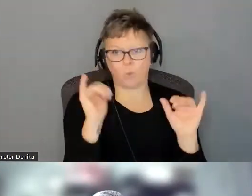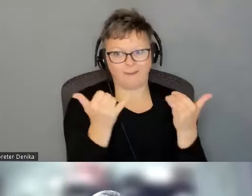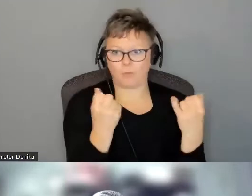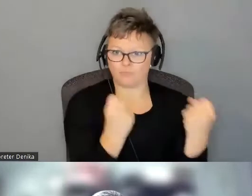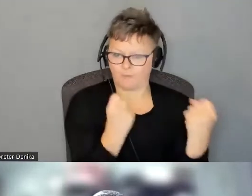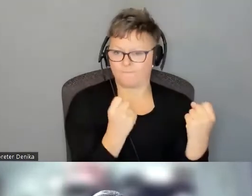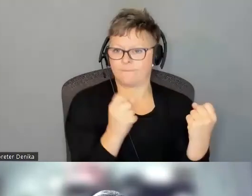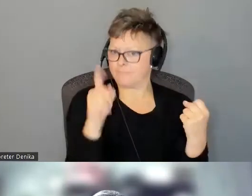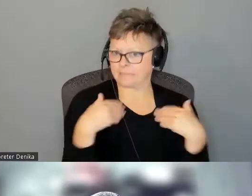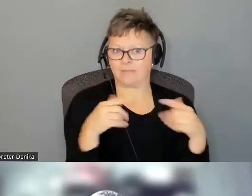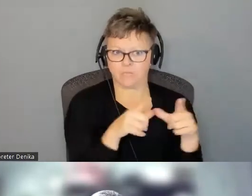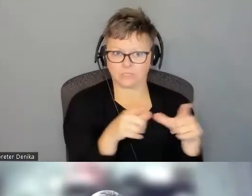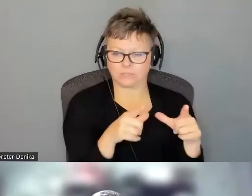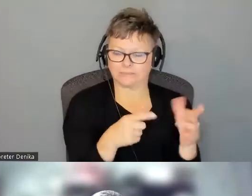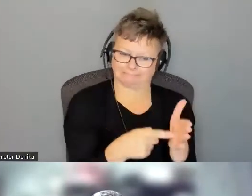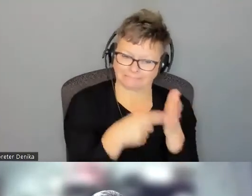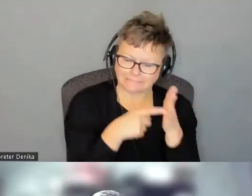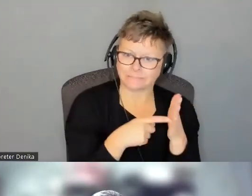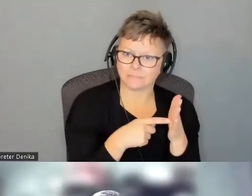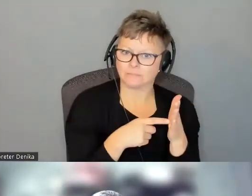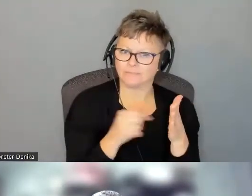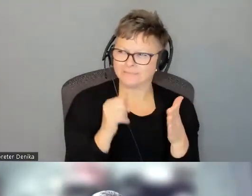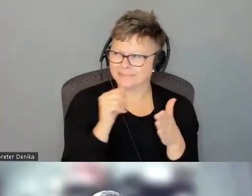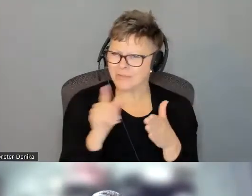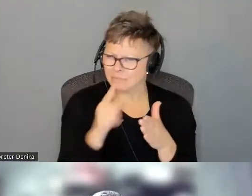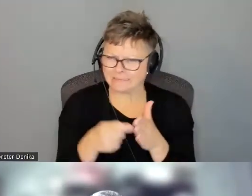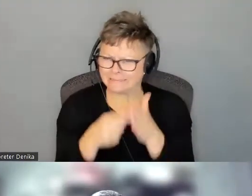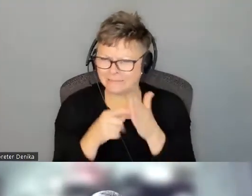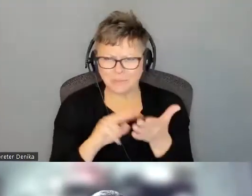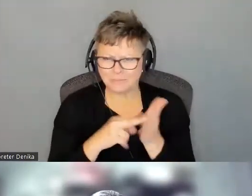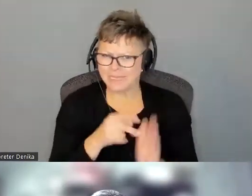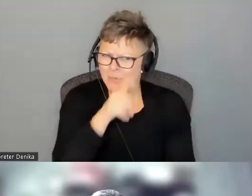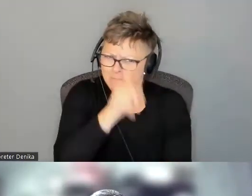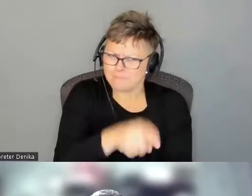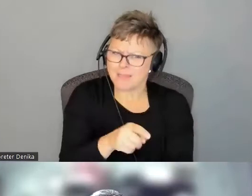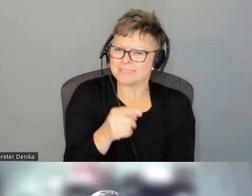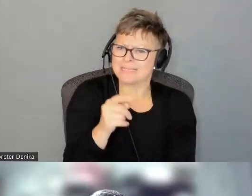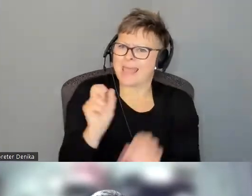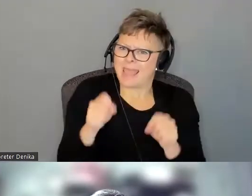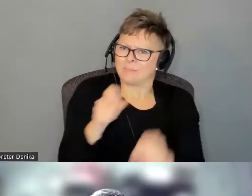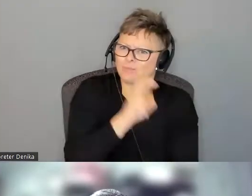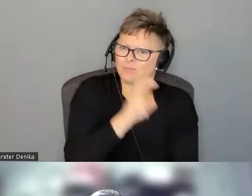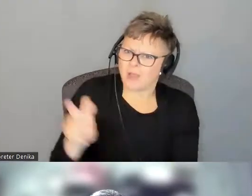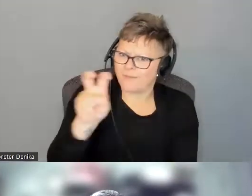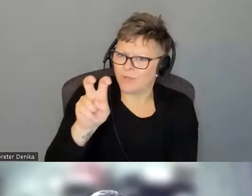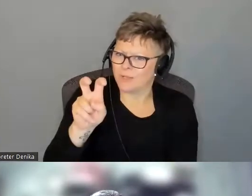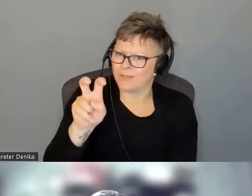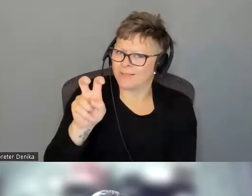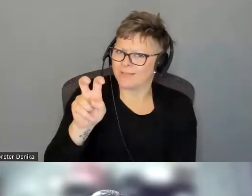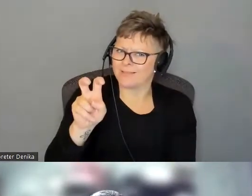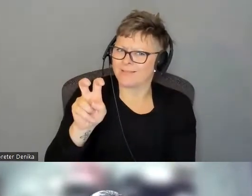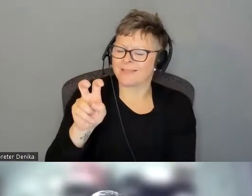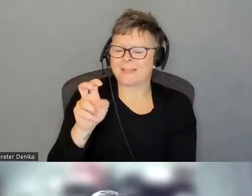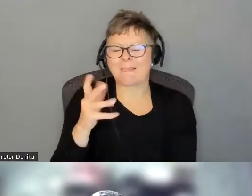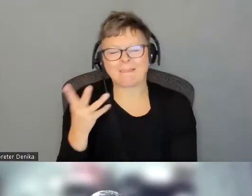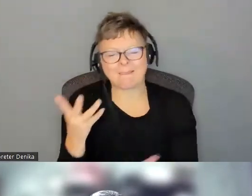it wasn't. What was essential was the ability to travel, the ability to go to visit the locations. And I can remember very early